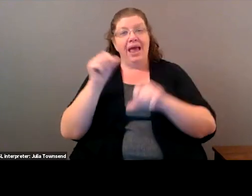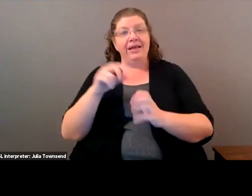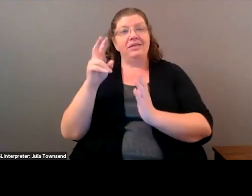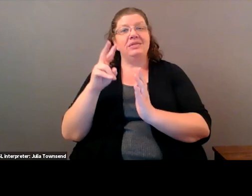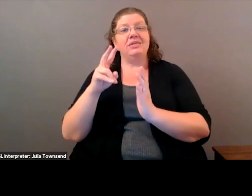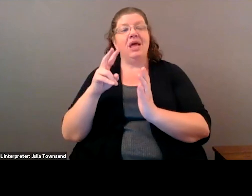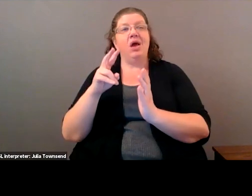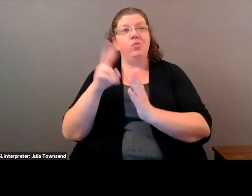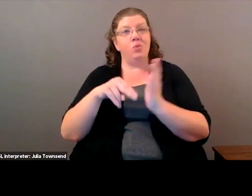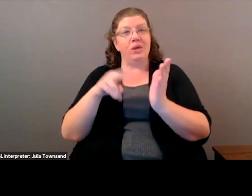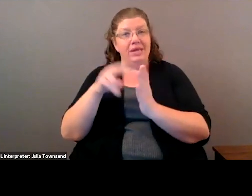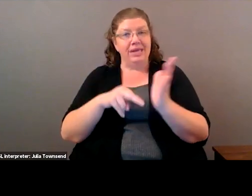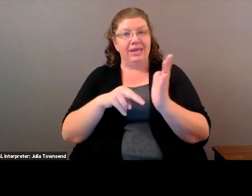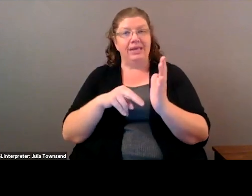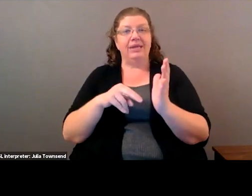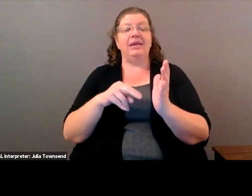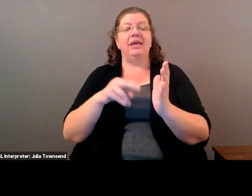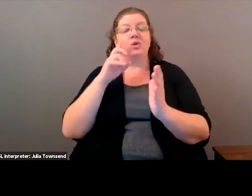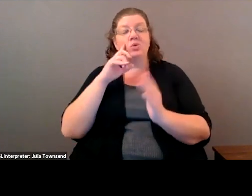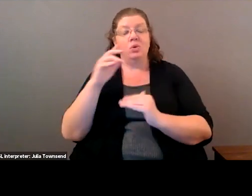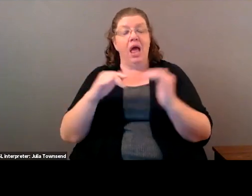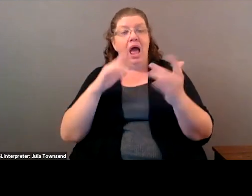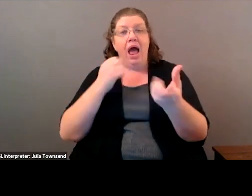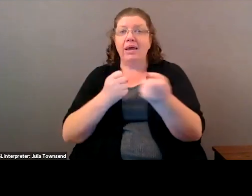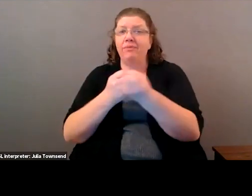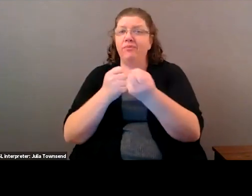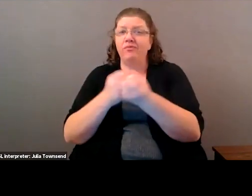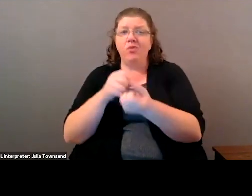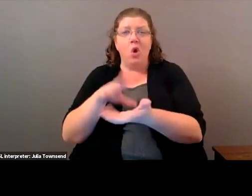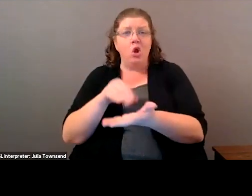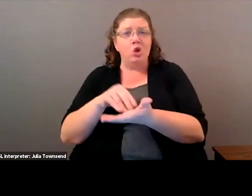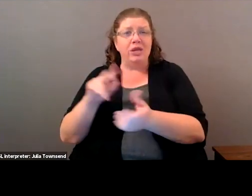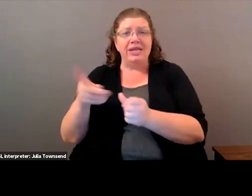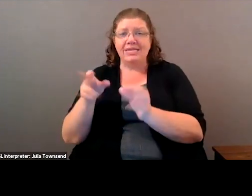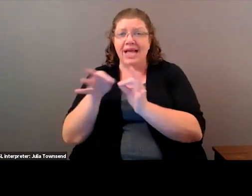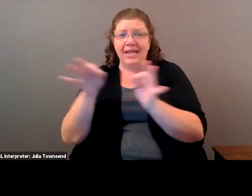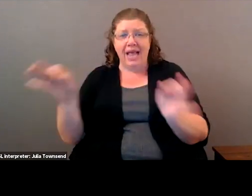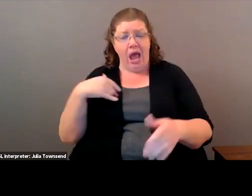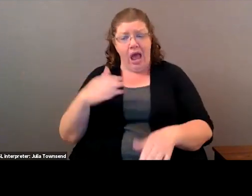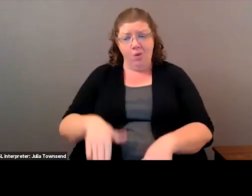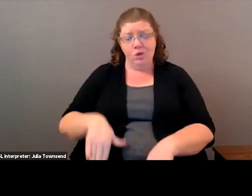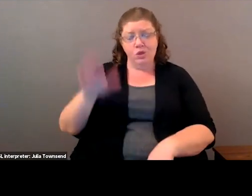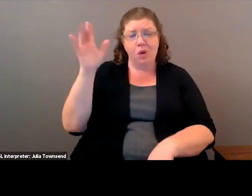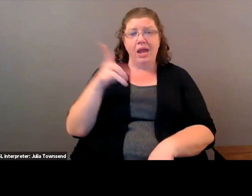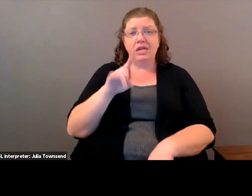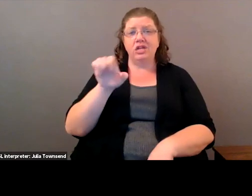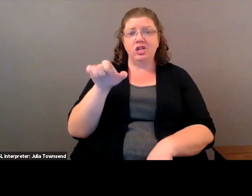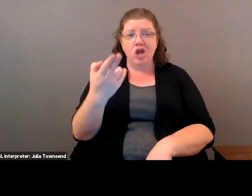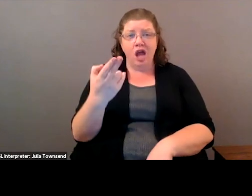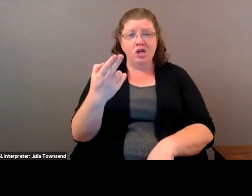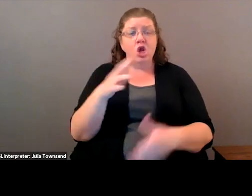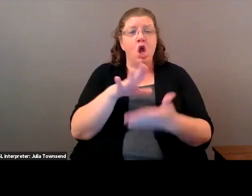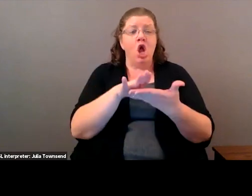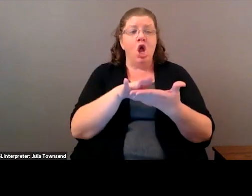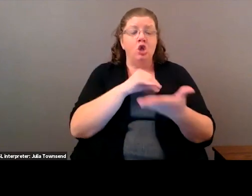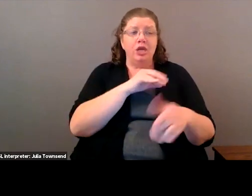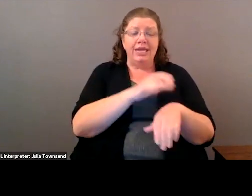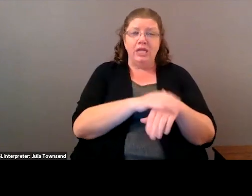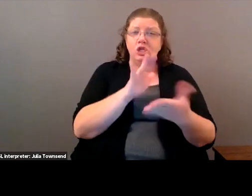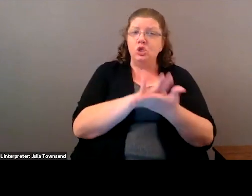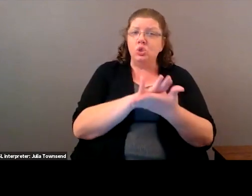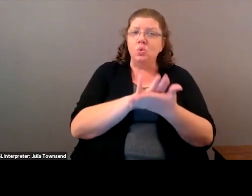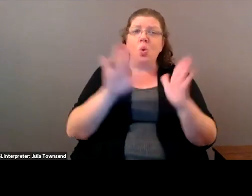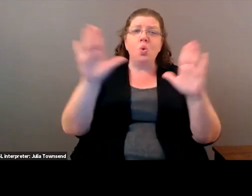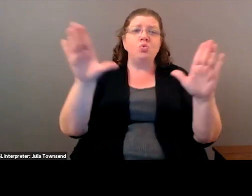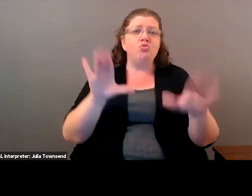am for learning a second language. I actually was raised Dutch and learned English at school, so I think that's great. But I